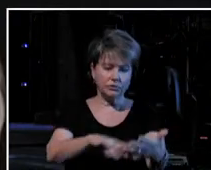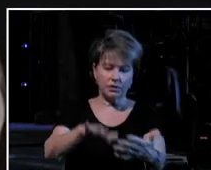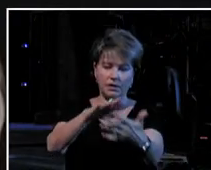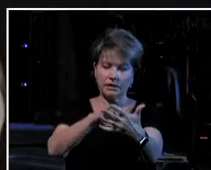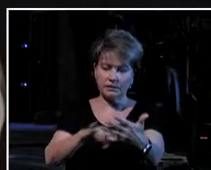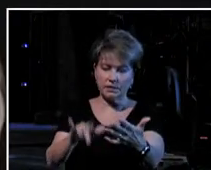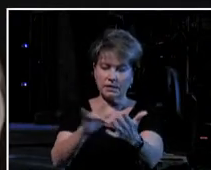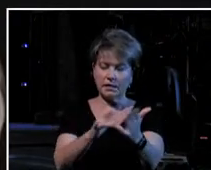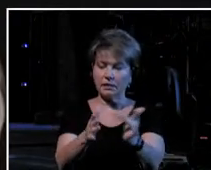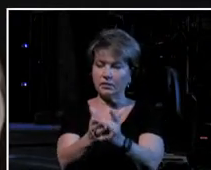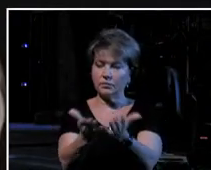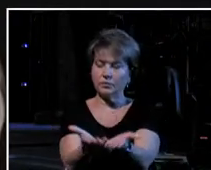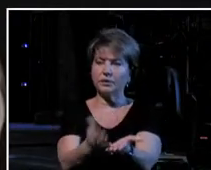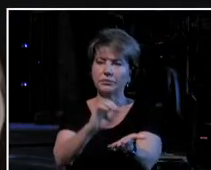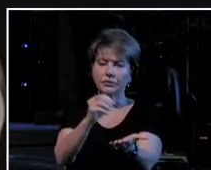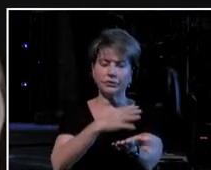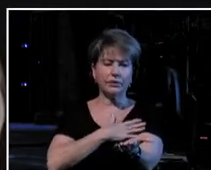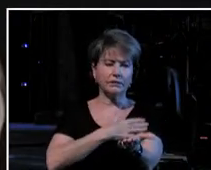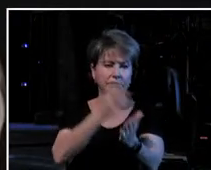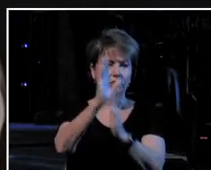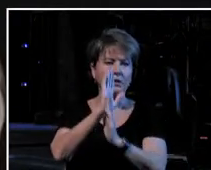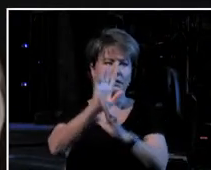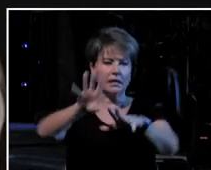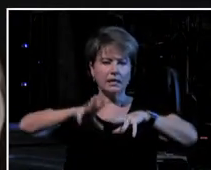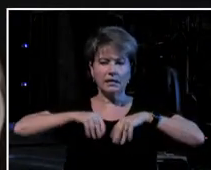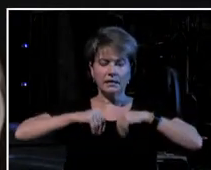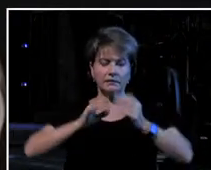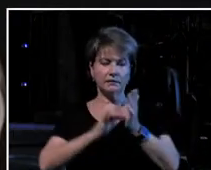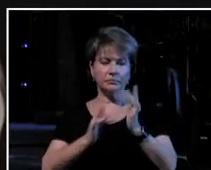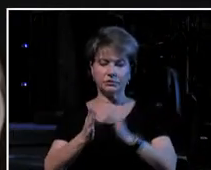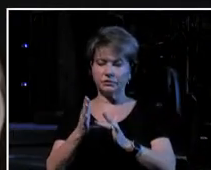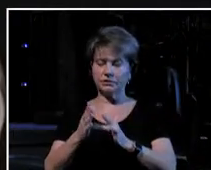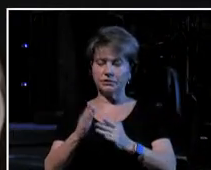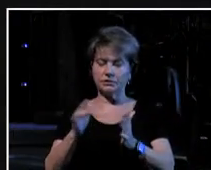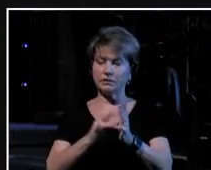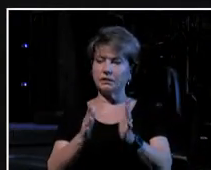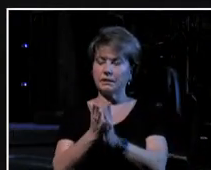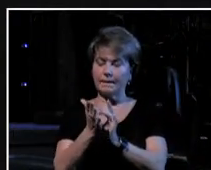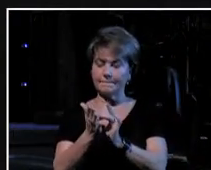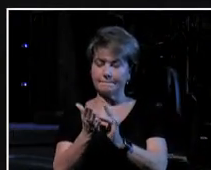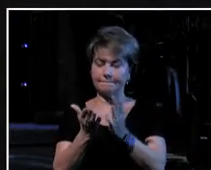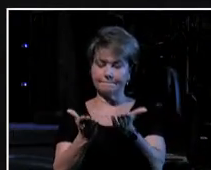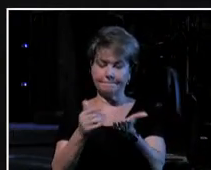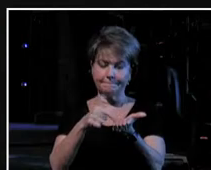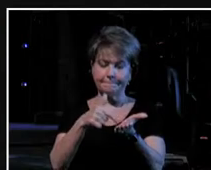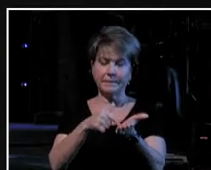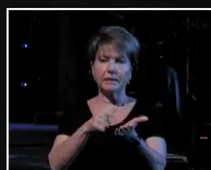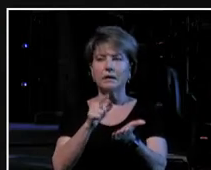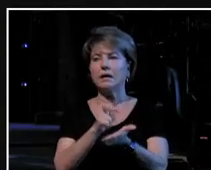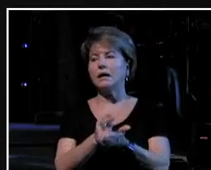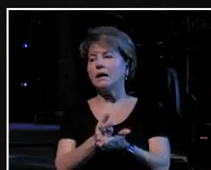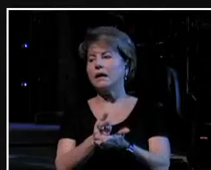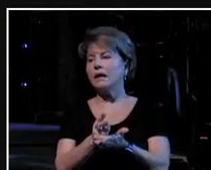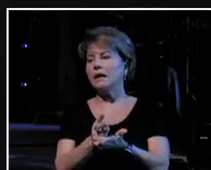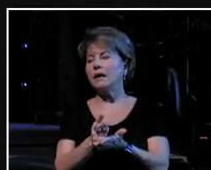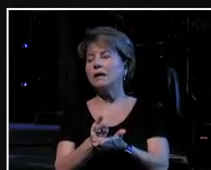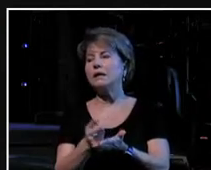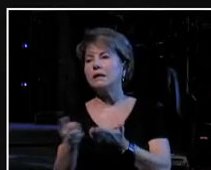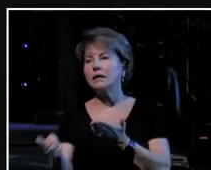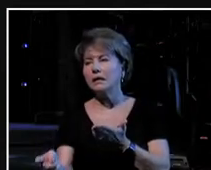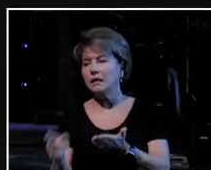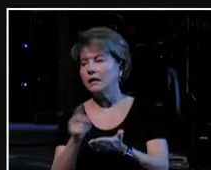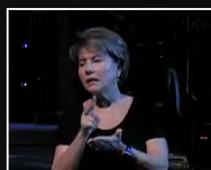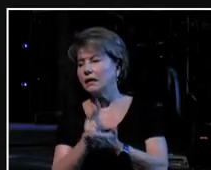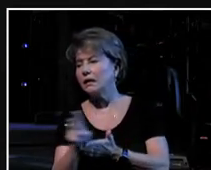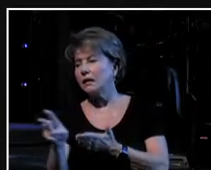me. By the grace of God, I came to know Jesus, the Jesus of the Bible. I fell in love with who he is, and